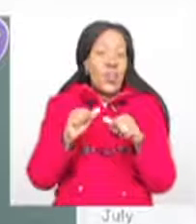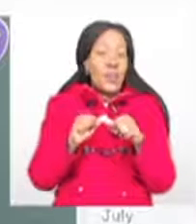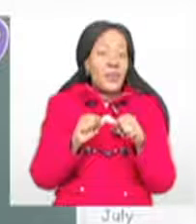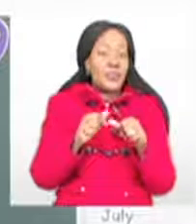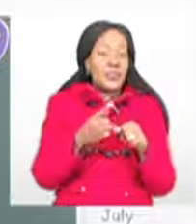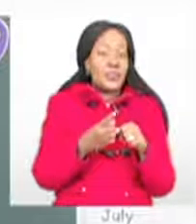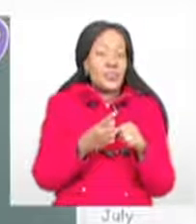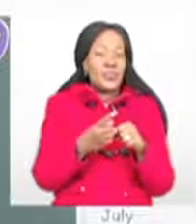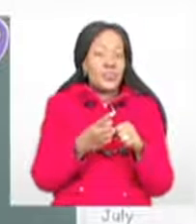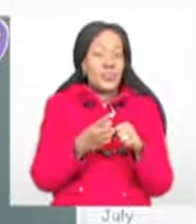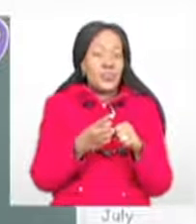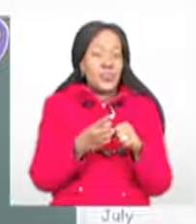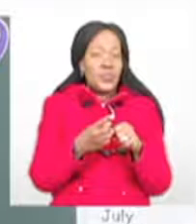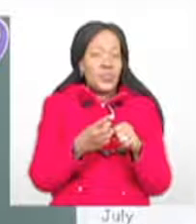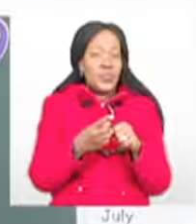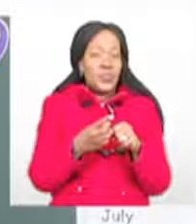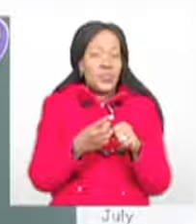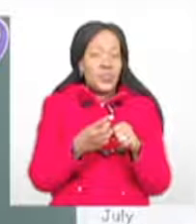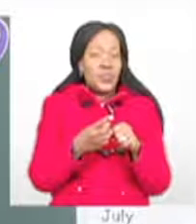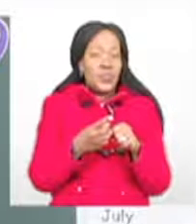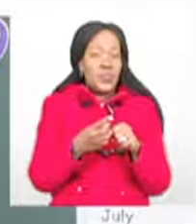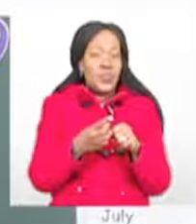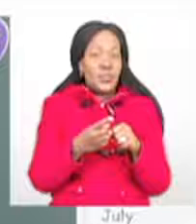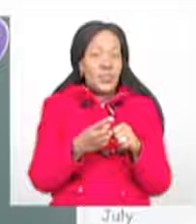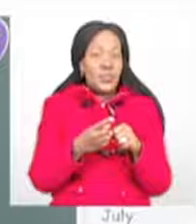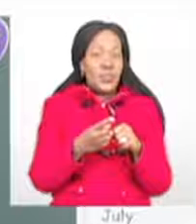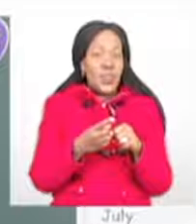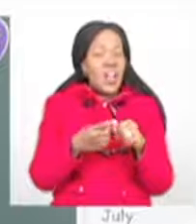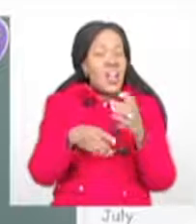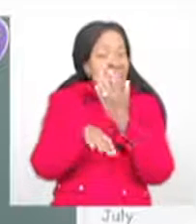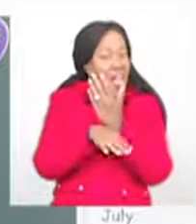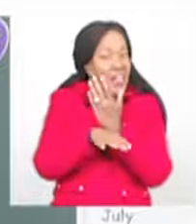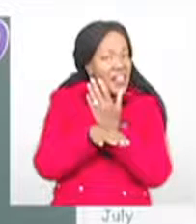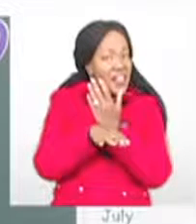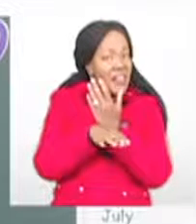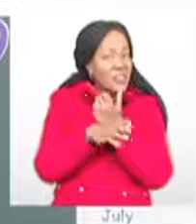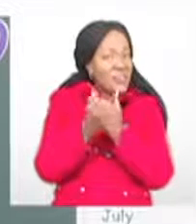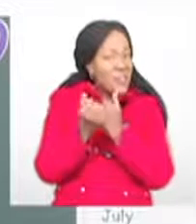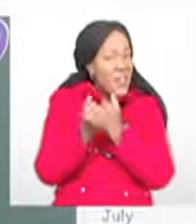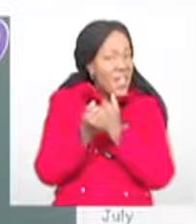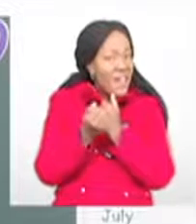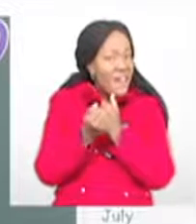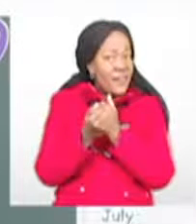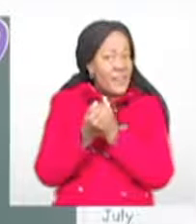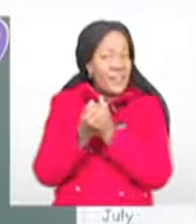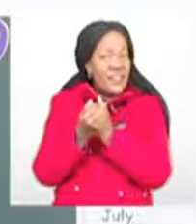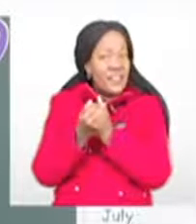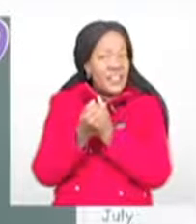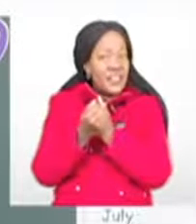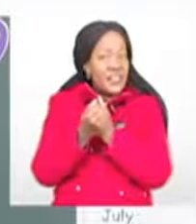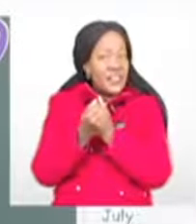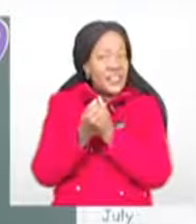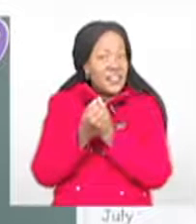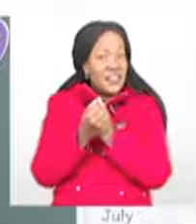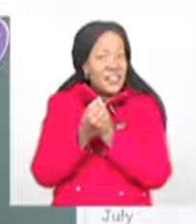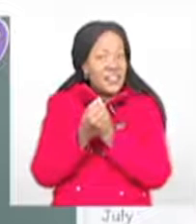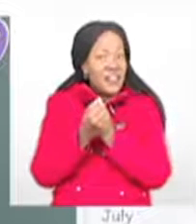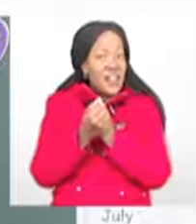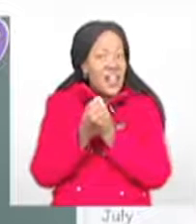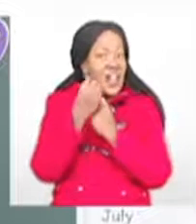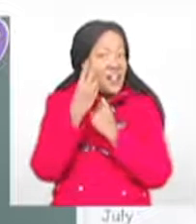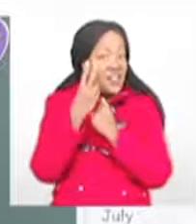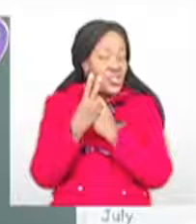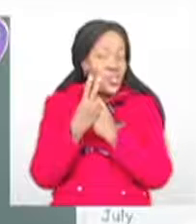and look at this next set of fruits that I have. I have